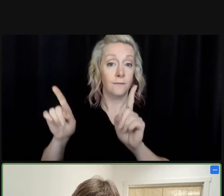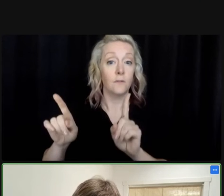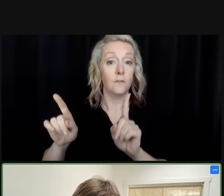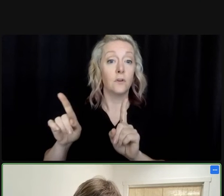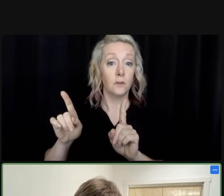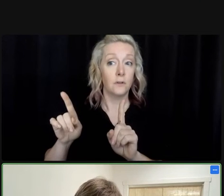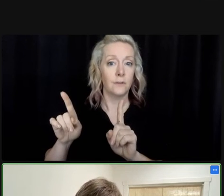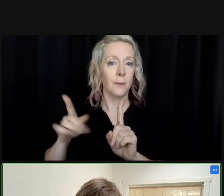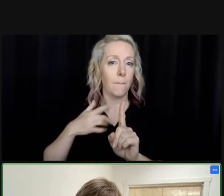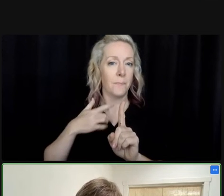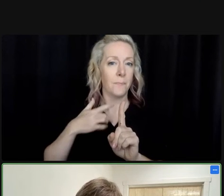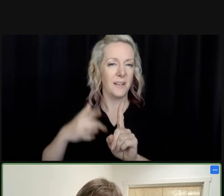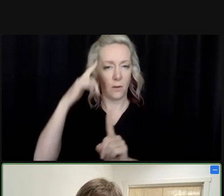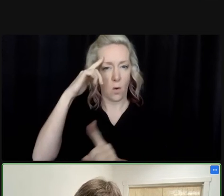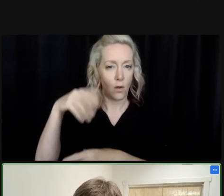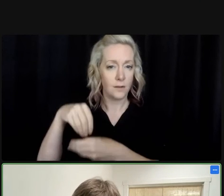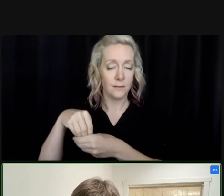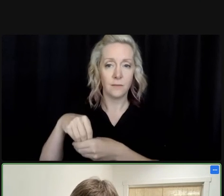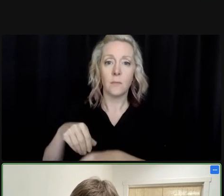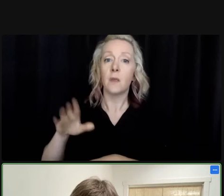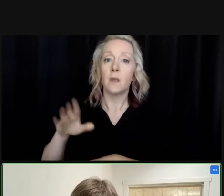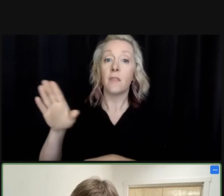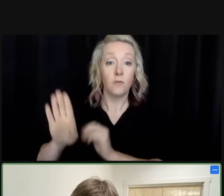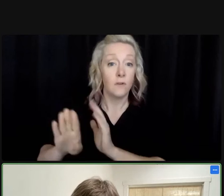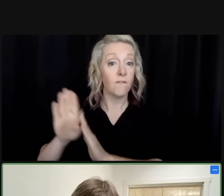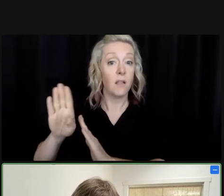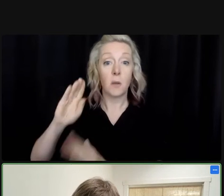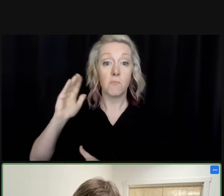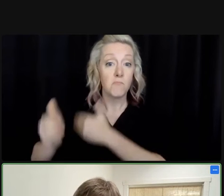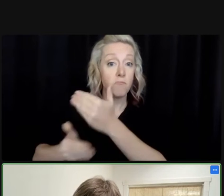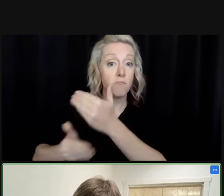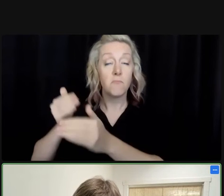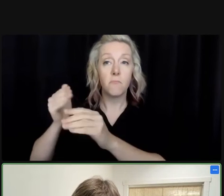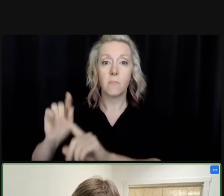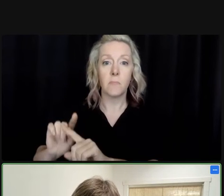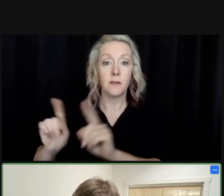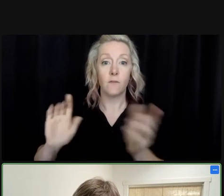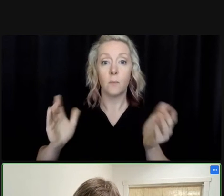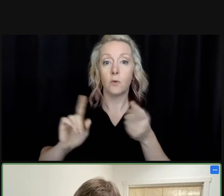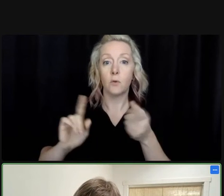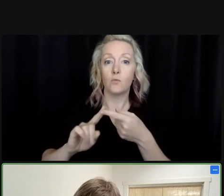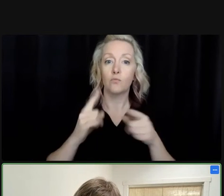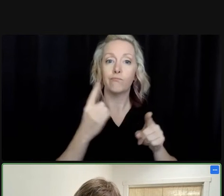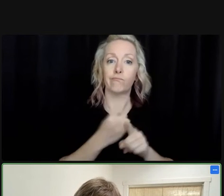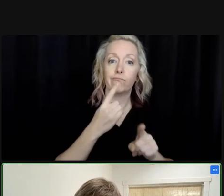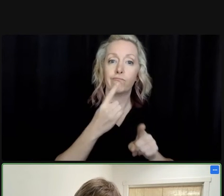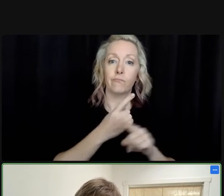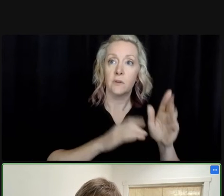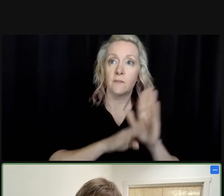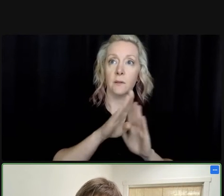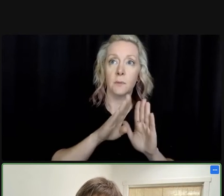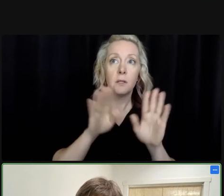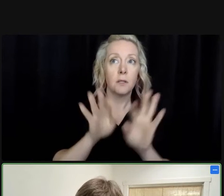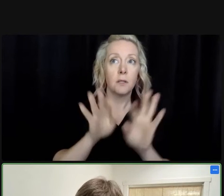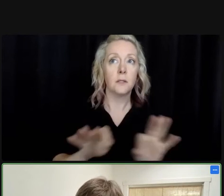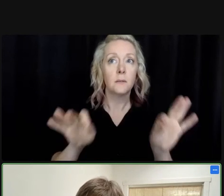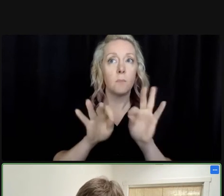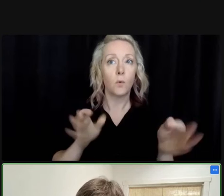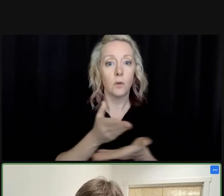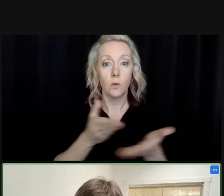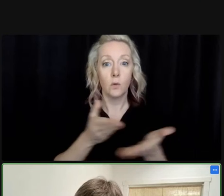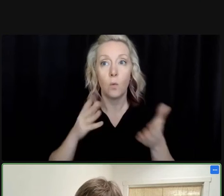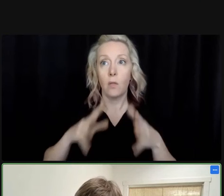see with autism, that they're going to be different than typical development. And we have to accept that and then not expect